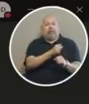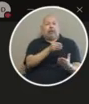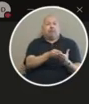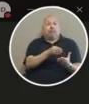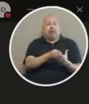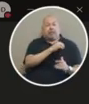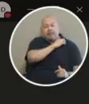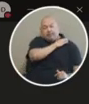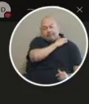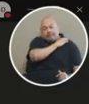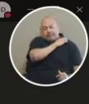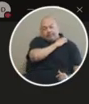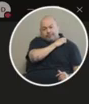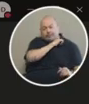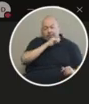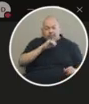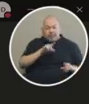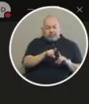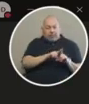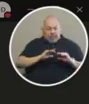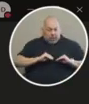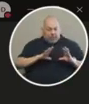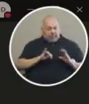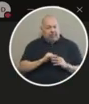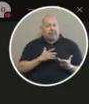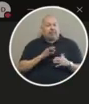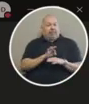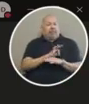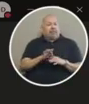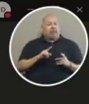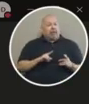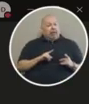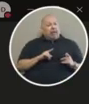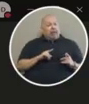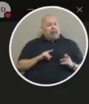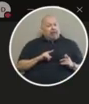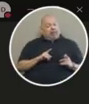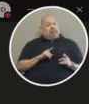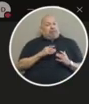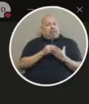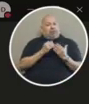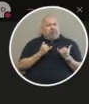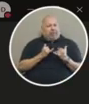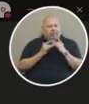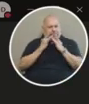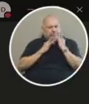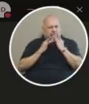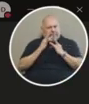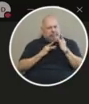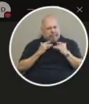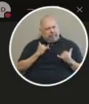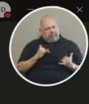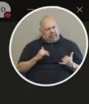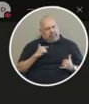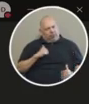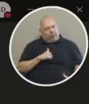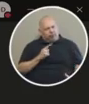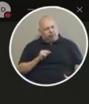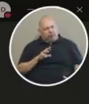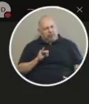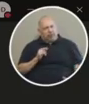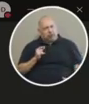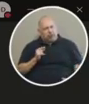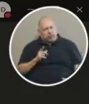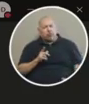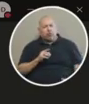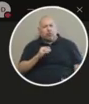do have access to food. Obviously, that's a function of the strained resources of the food bank right now. And so what we're trying to do is